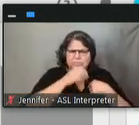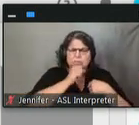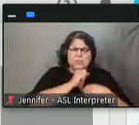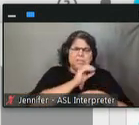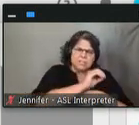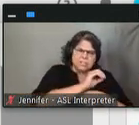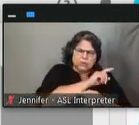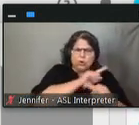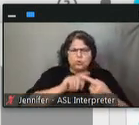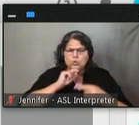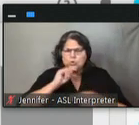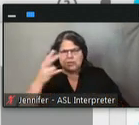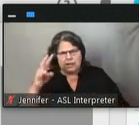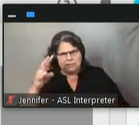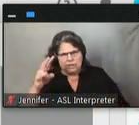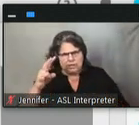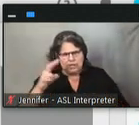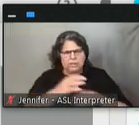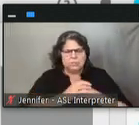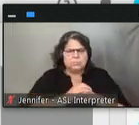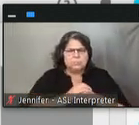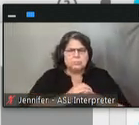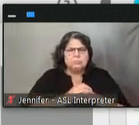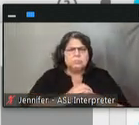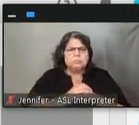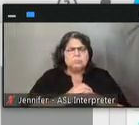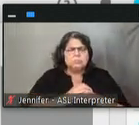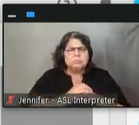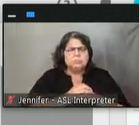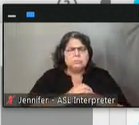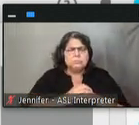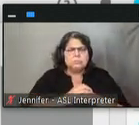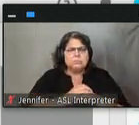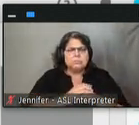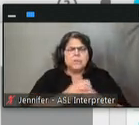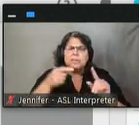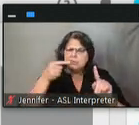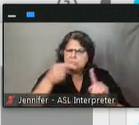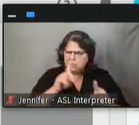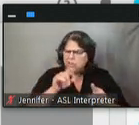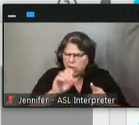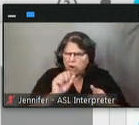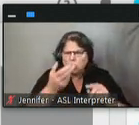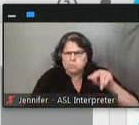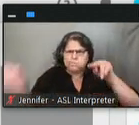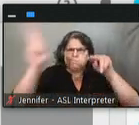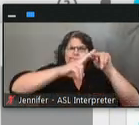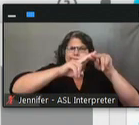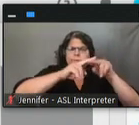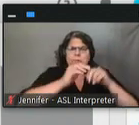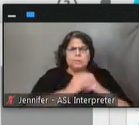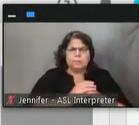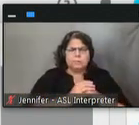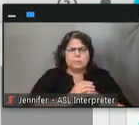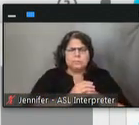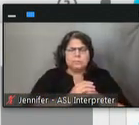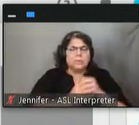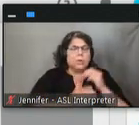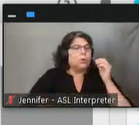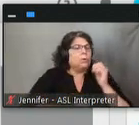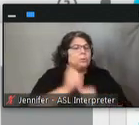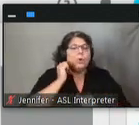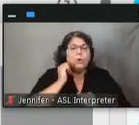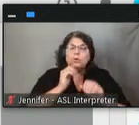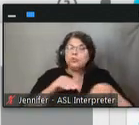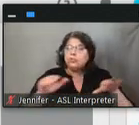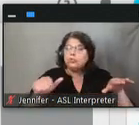over time. There have been some particular dates when we've had a lot of cases. I can tell you that the majority of cases occurring